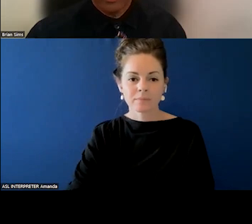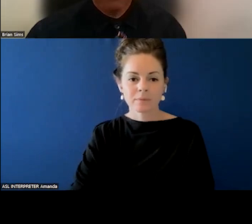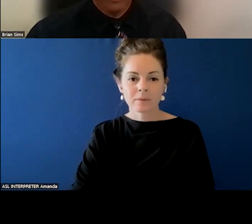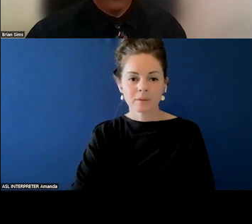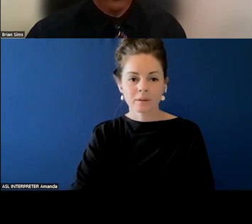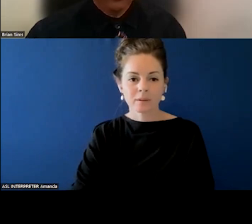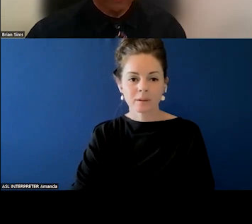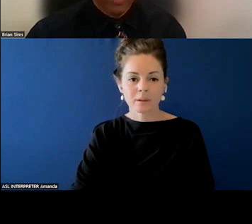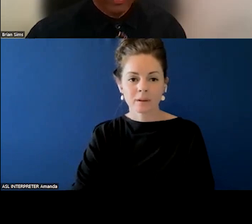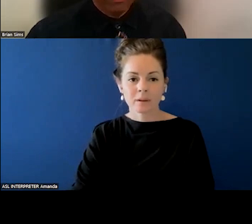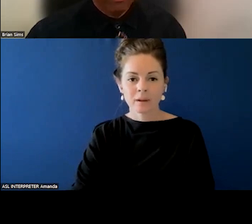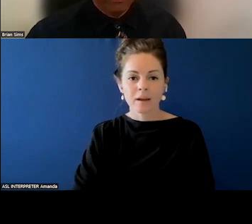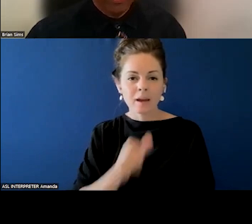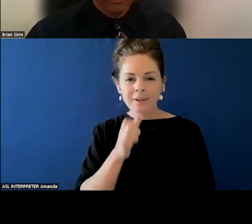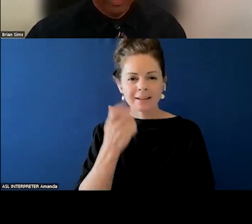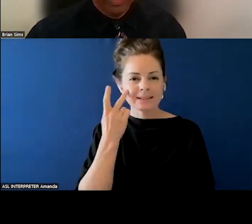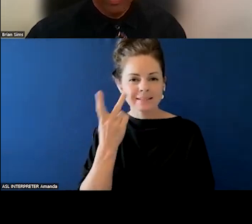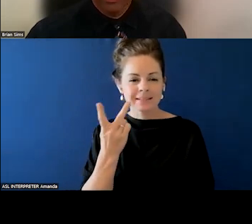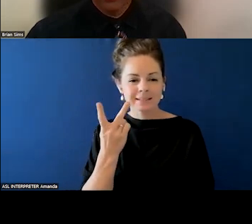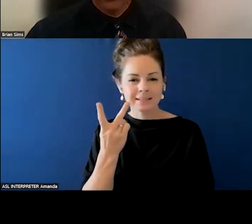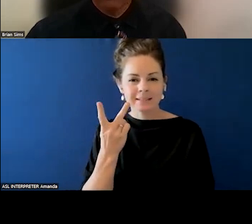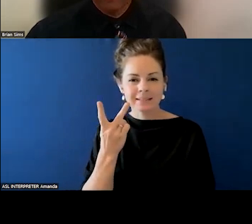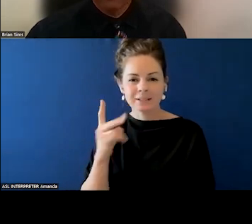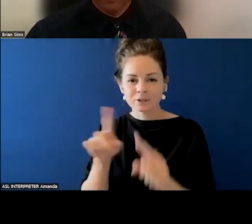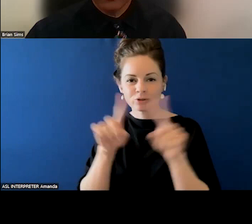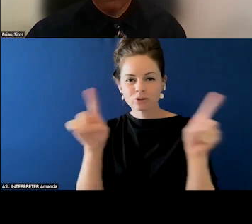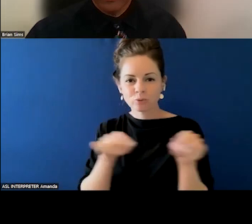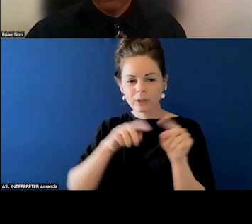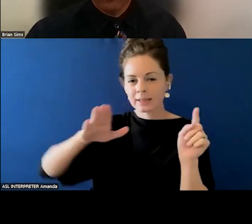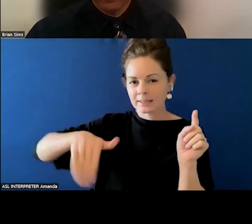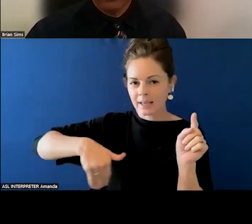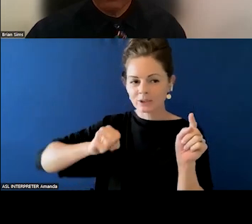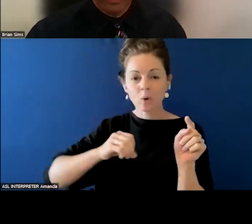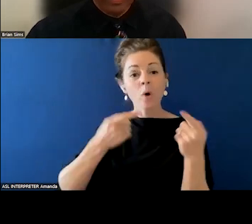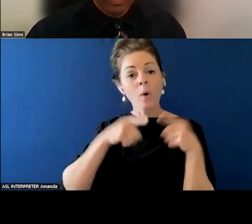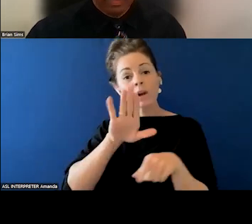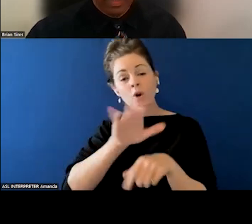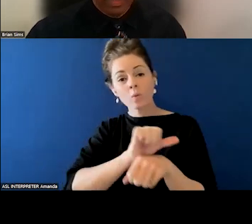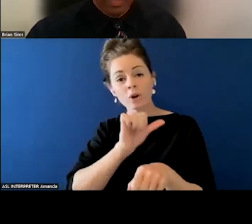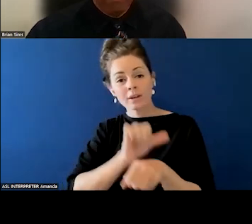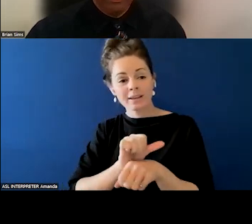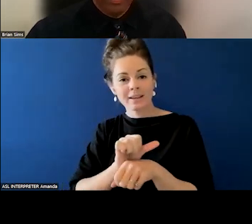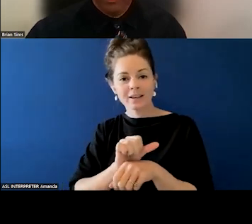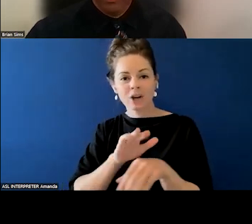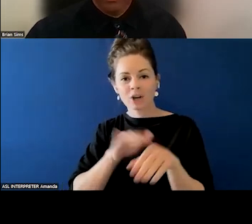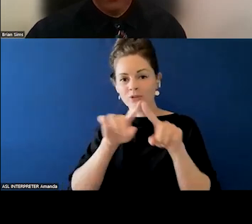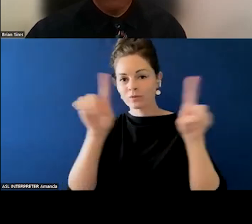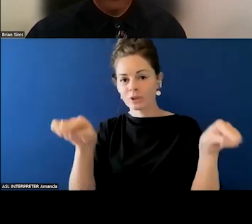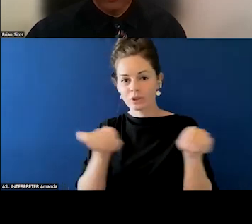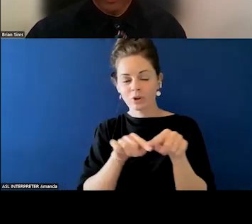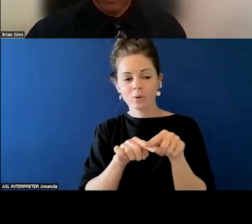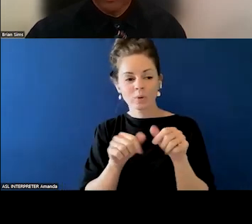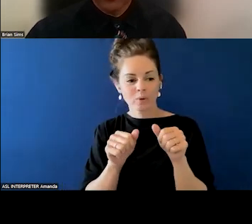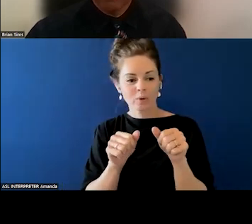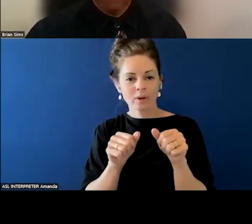And I am not seeing Brandon come through. So maybe Brandon, while you're working your way up, if